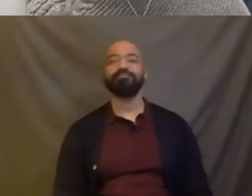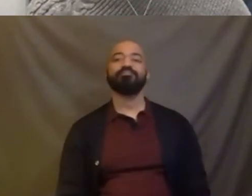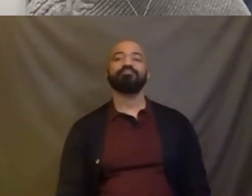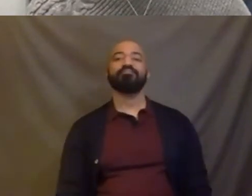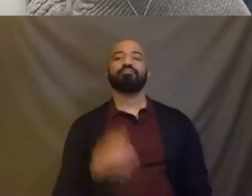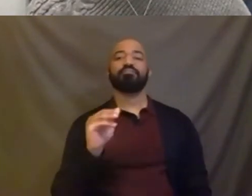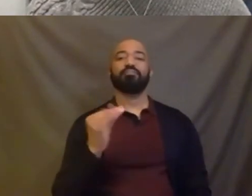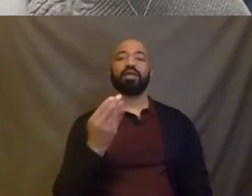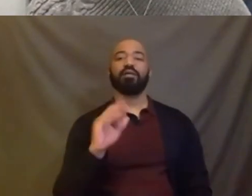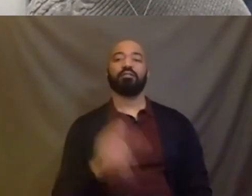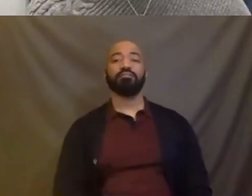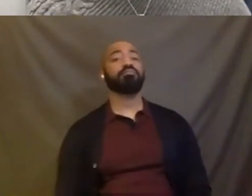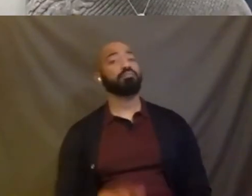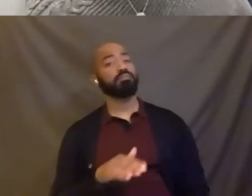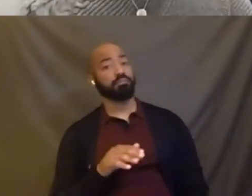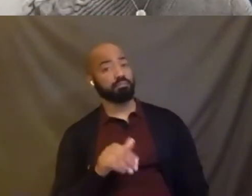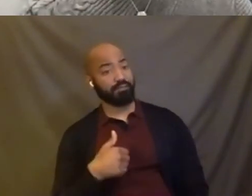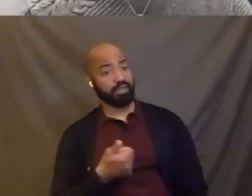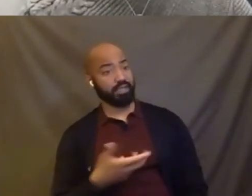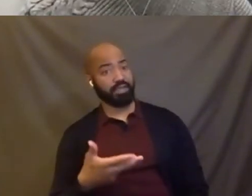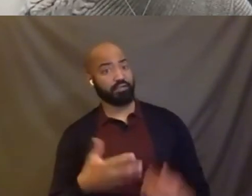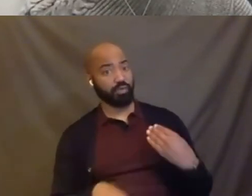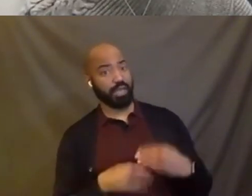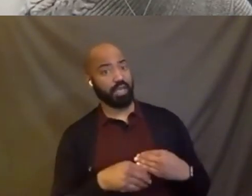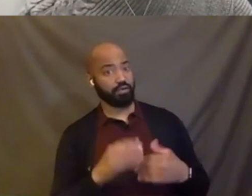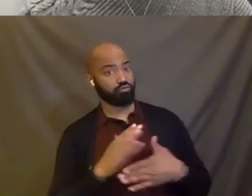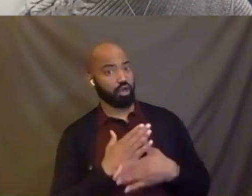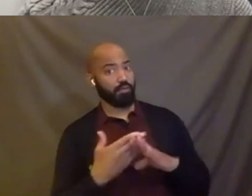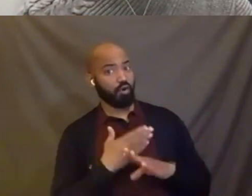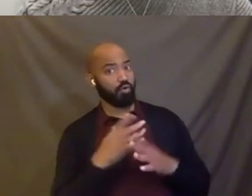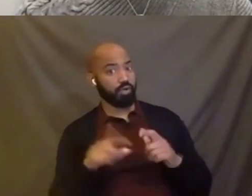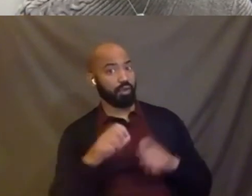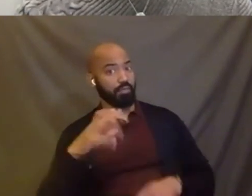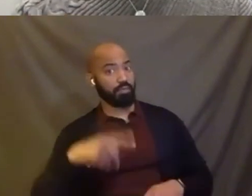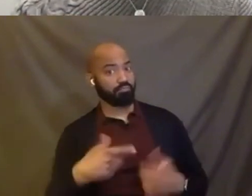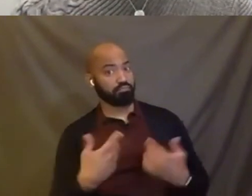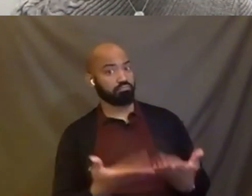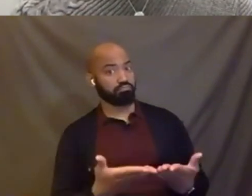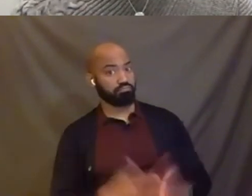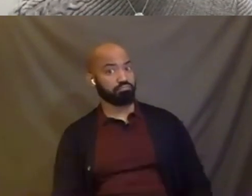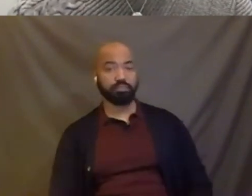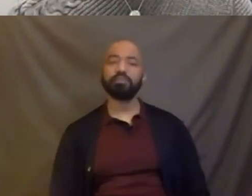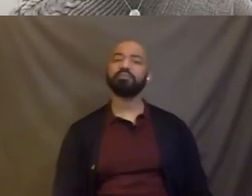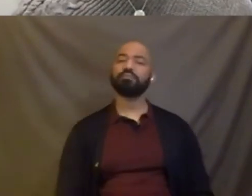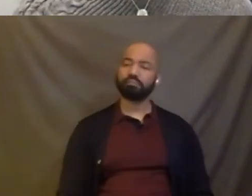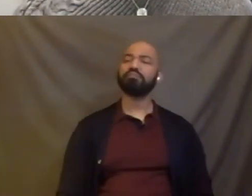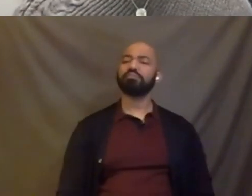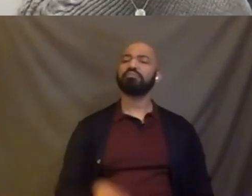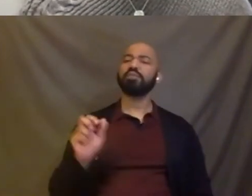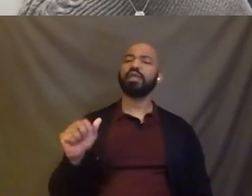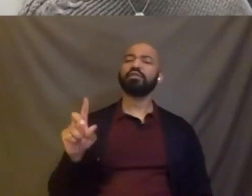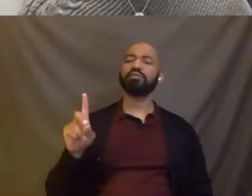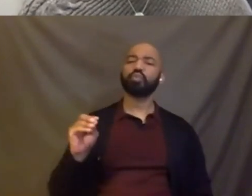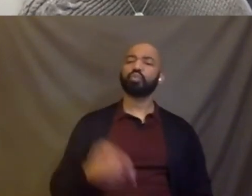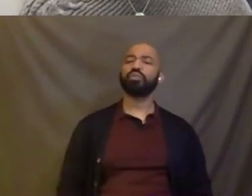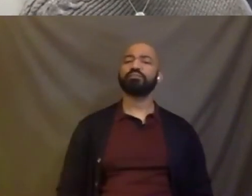Annie, do you have other things that you want to make sure that get shared tonight before we check out? Yeah, I think